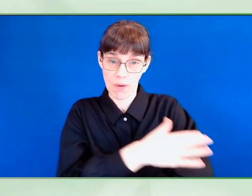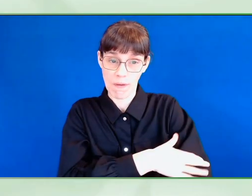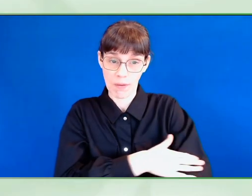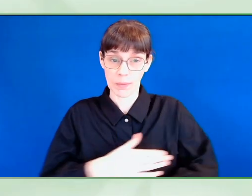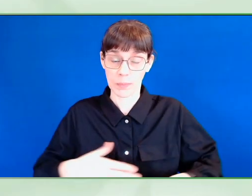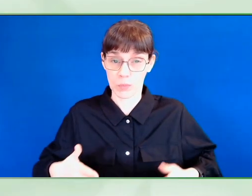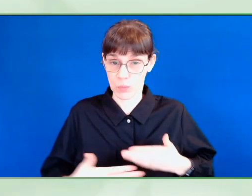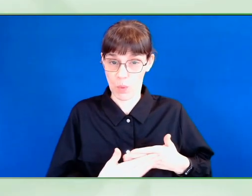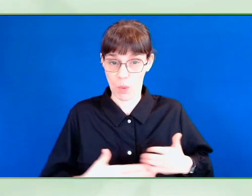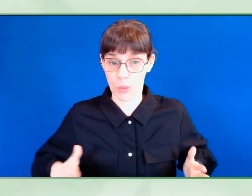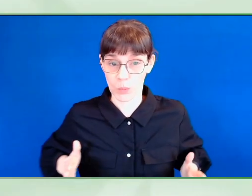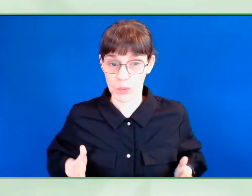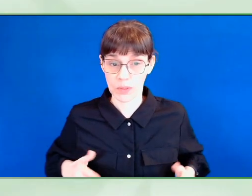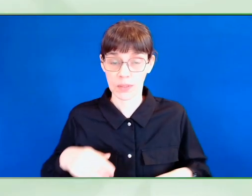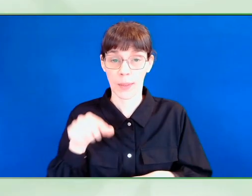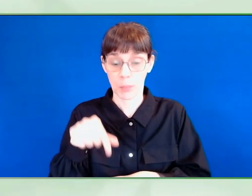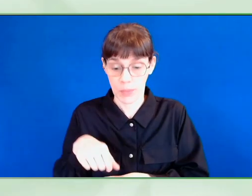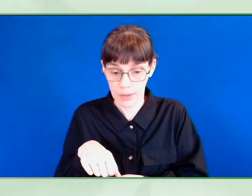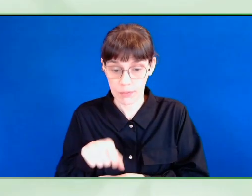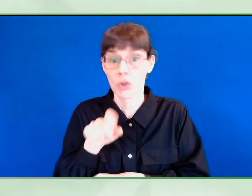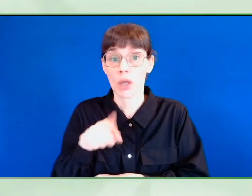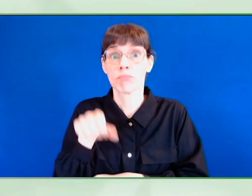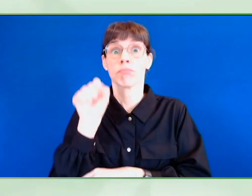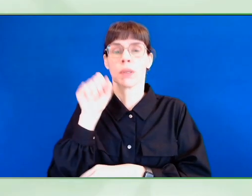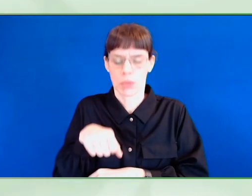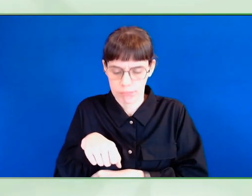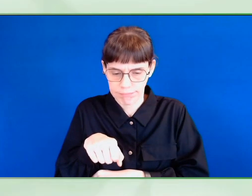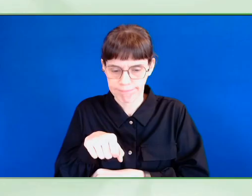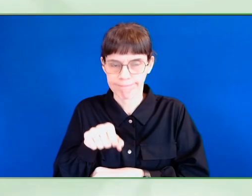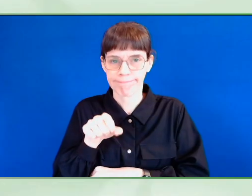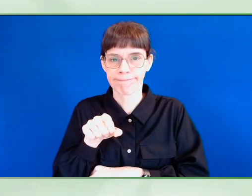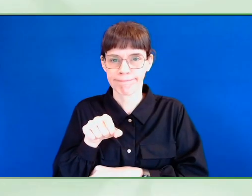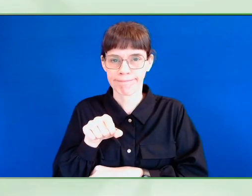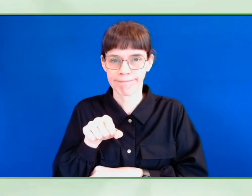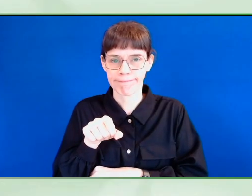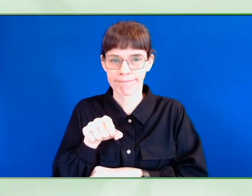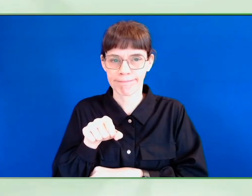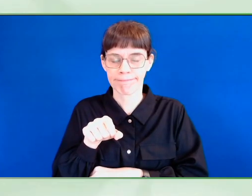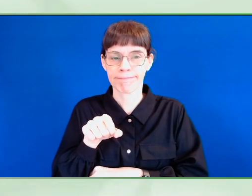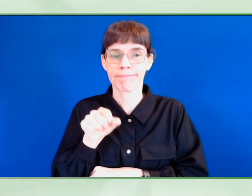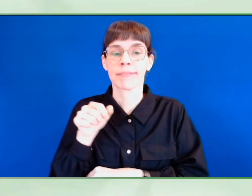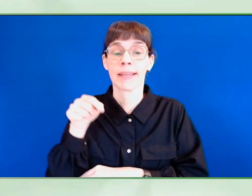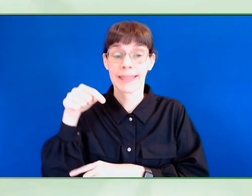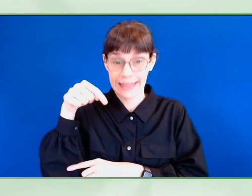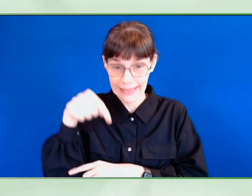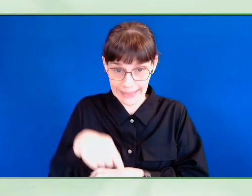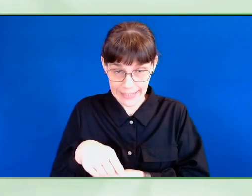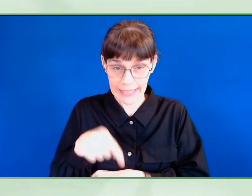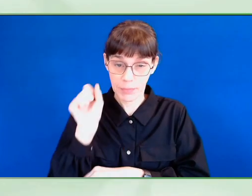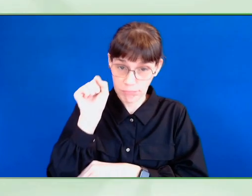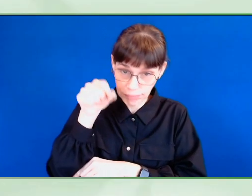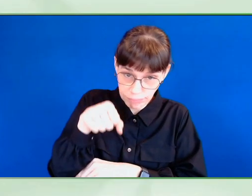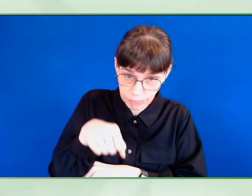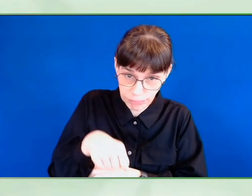Inhale, lift halfway, so just slightly lifting the chest. Exhale, coming deeper into that fold.